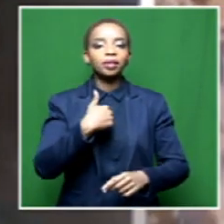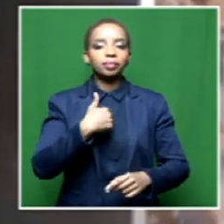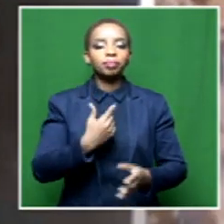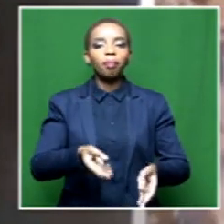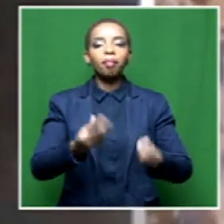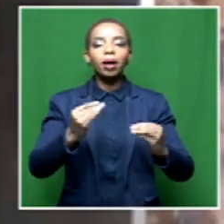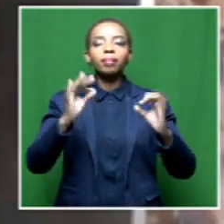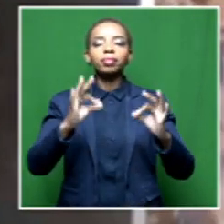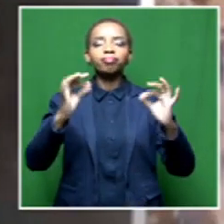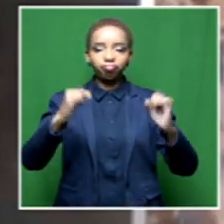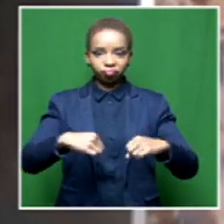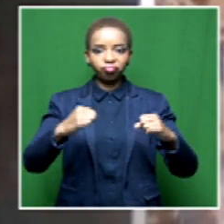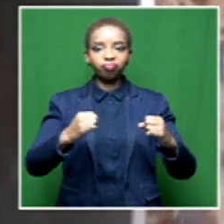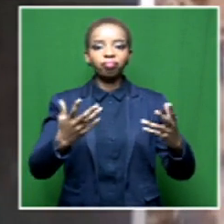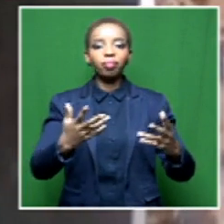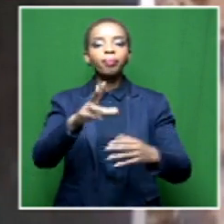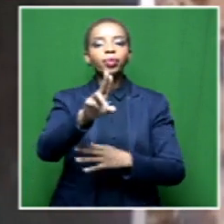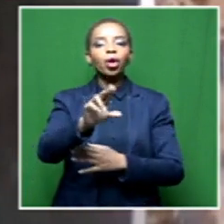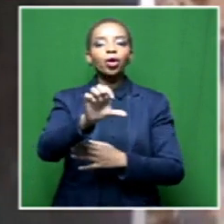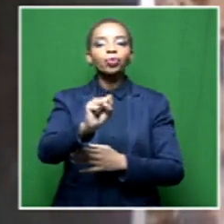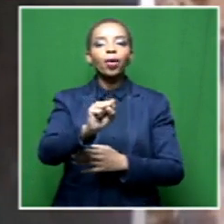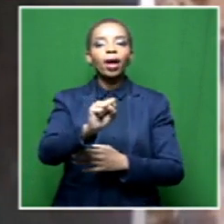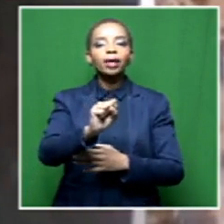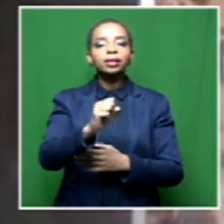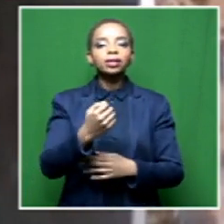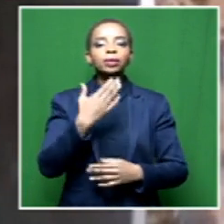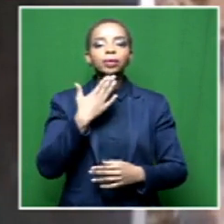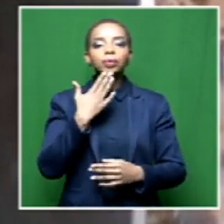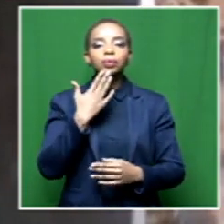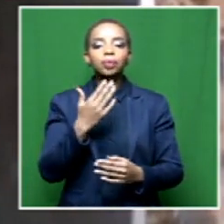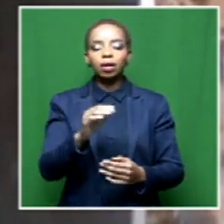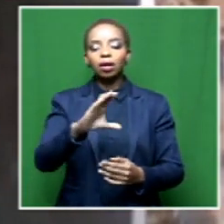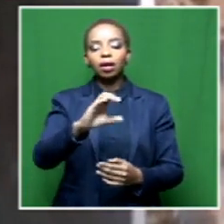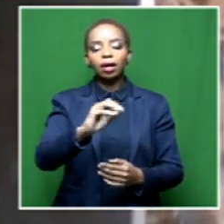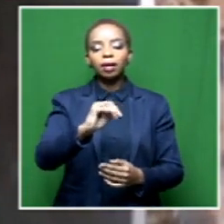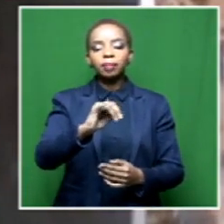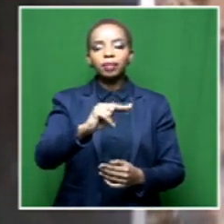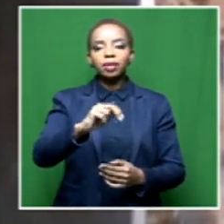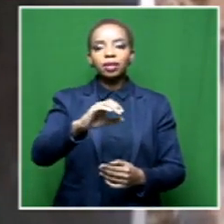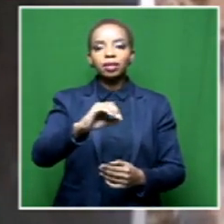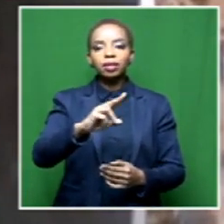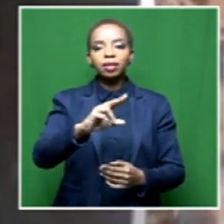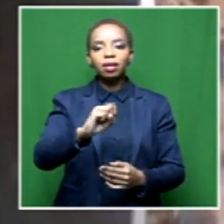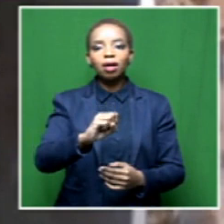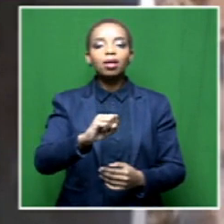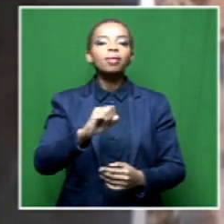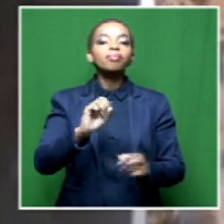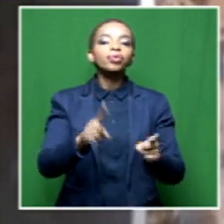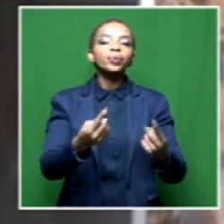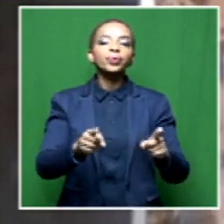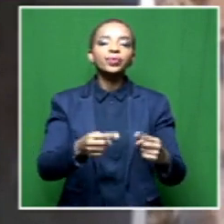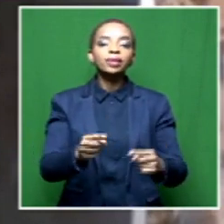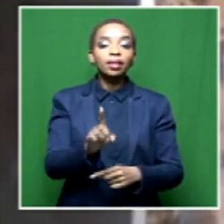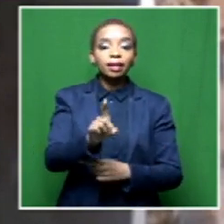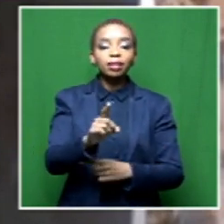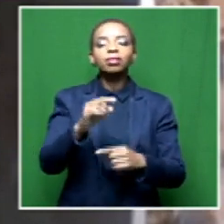got in the US from a record label titled Kabu Music. So it definitely worked well for me. And the